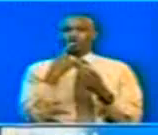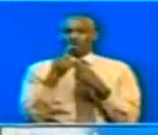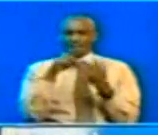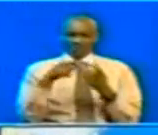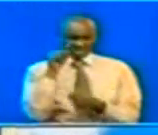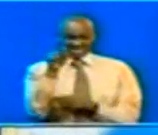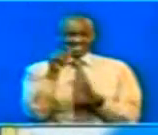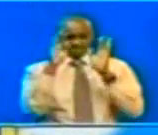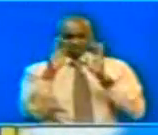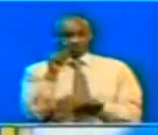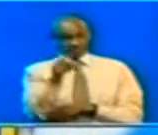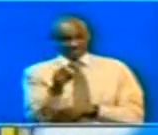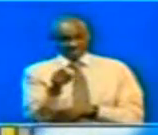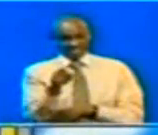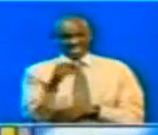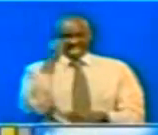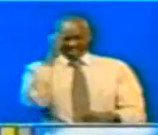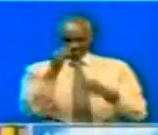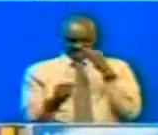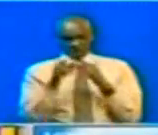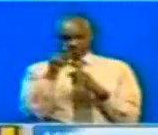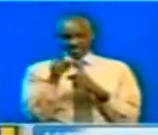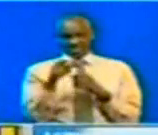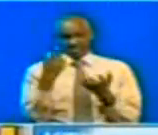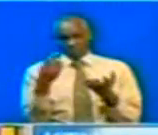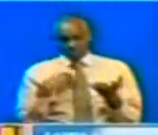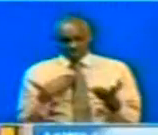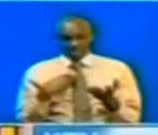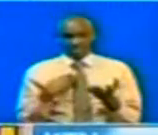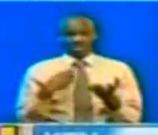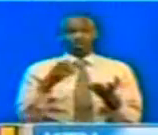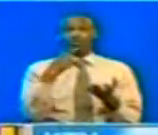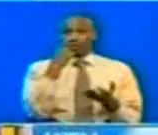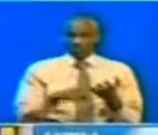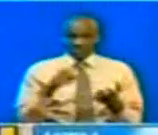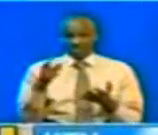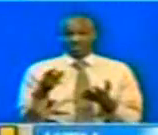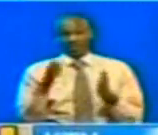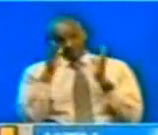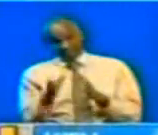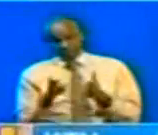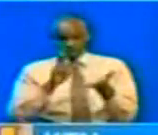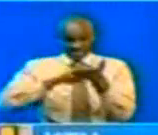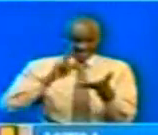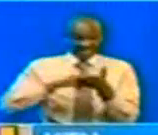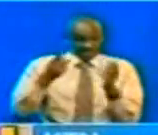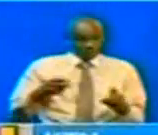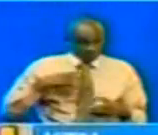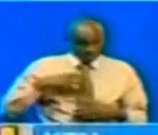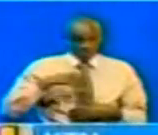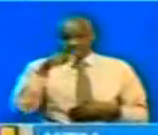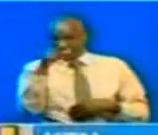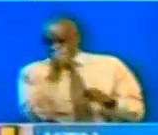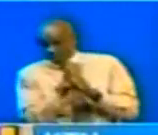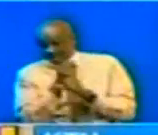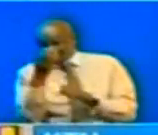purpose of that, the end game with that. Is it just about counting people, okay, saying so-and-so really exists and so is a ghost worker and